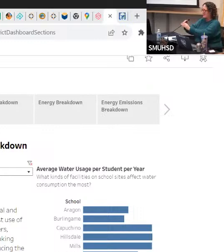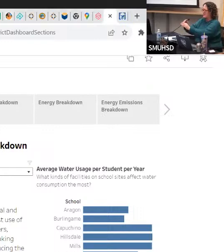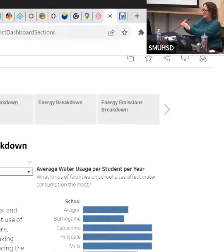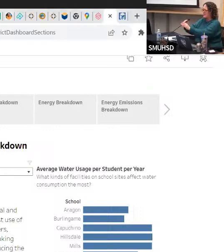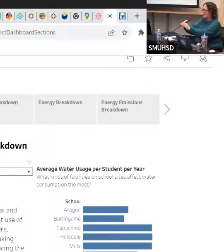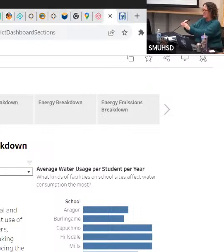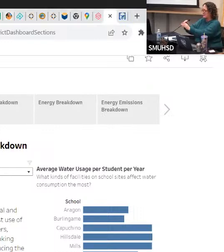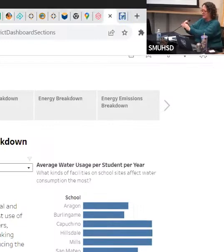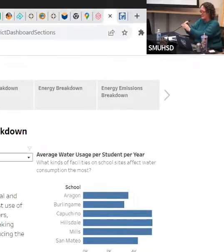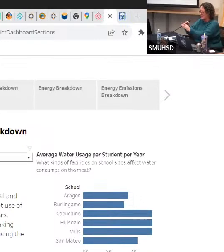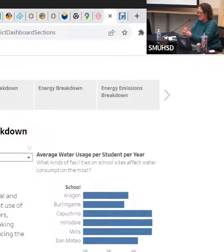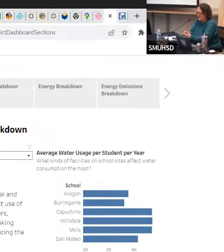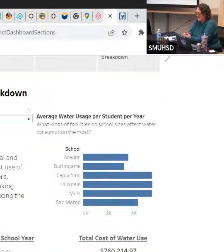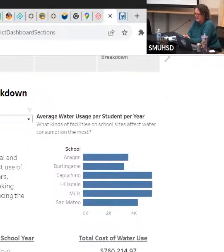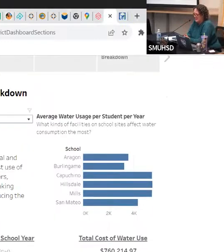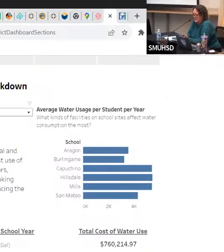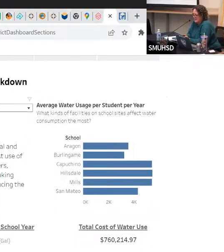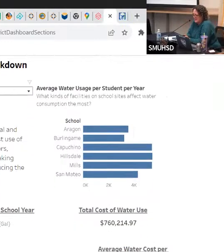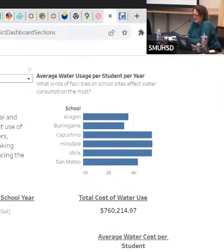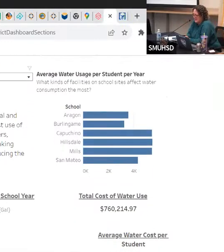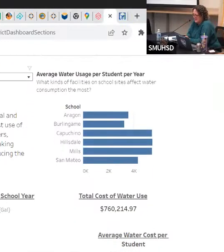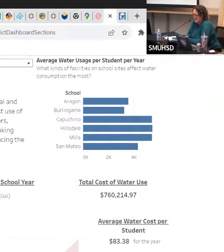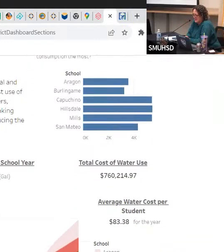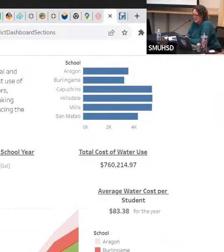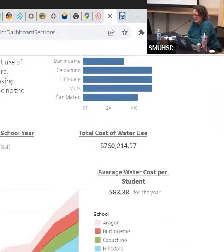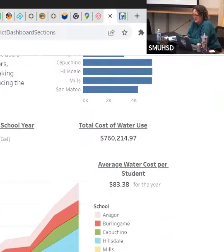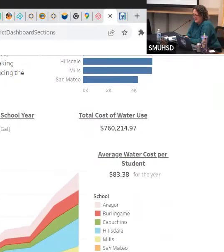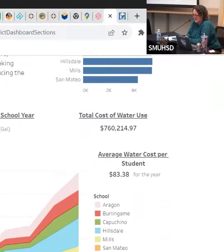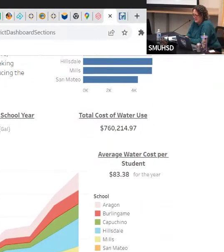Let's see here.